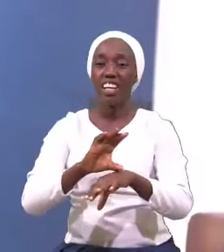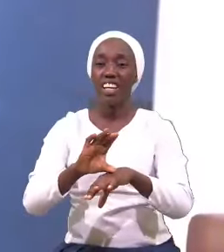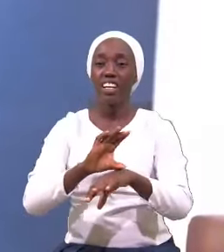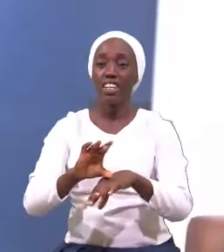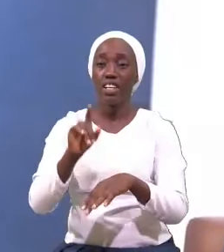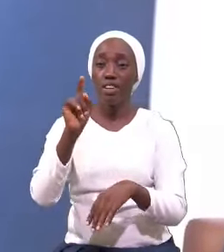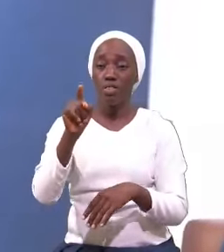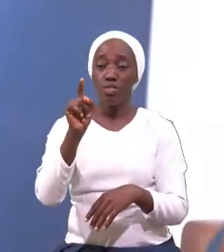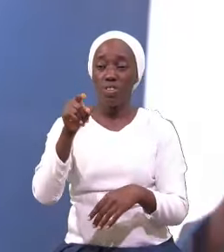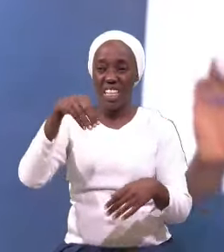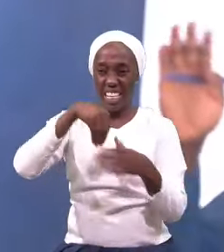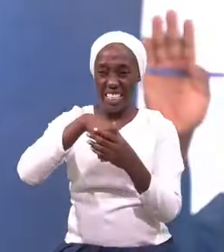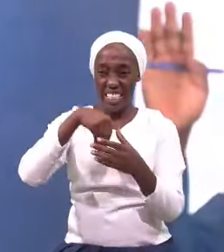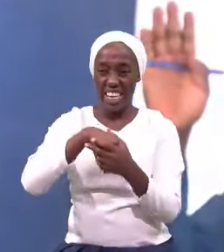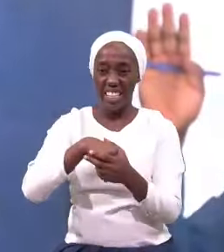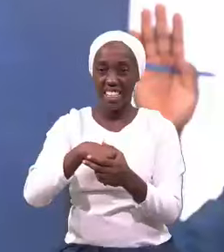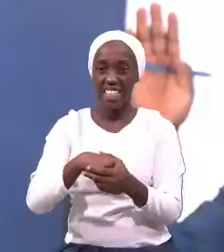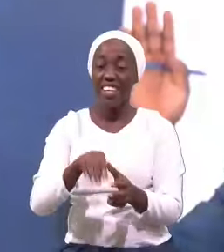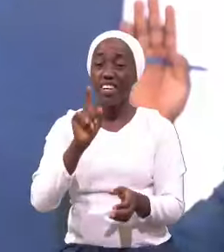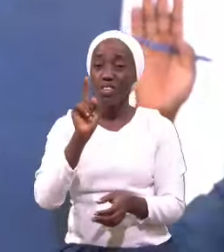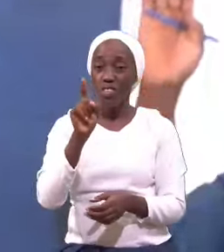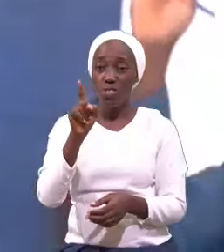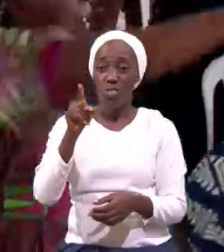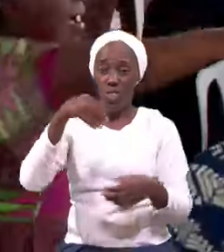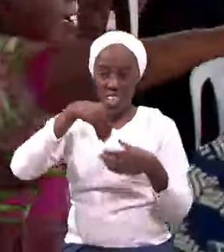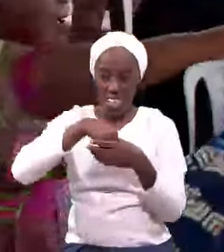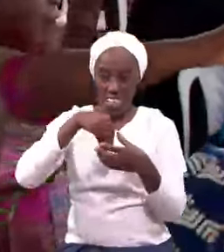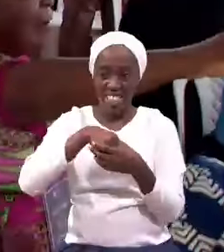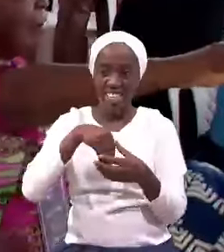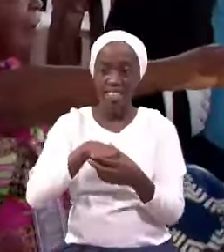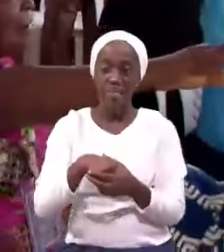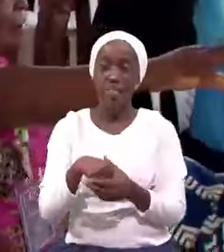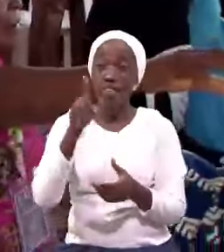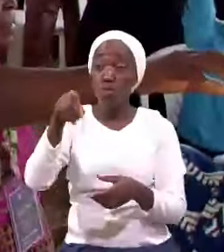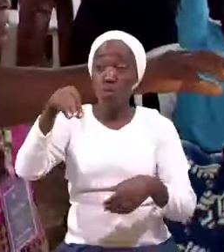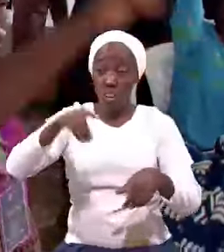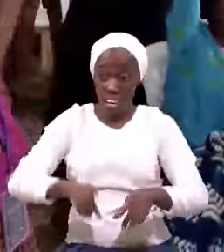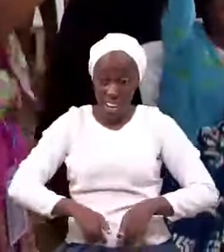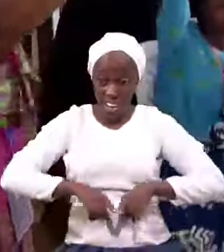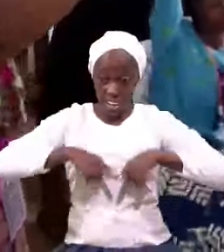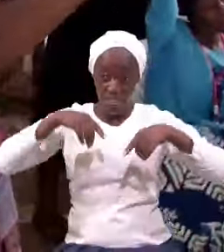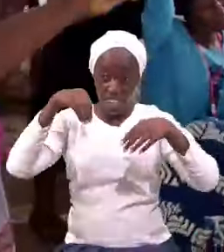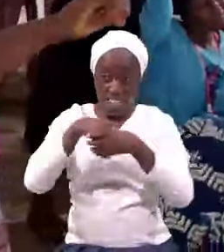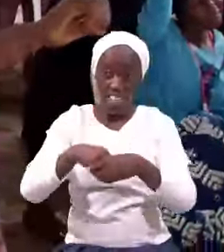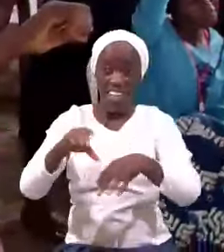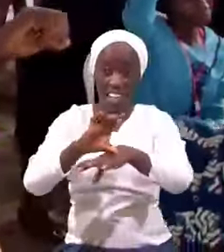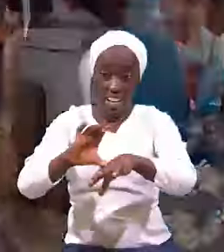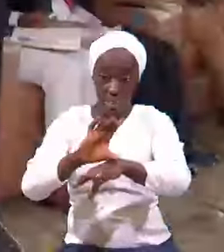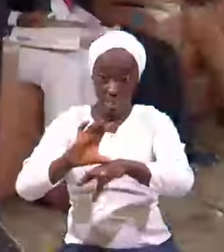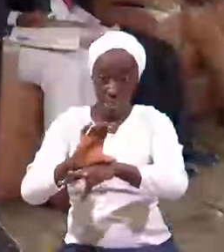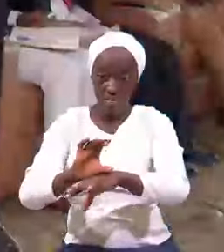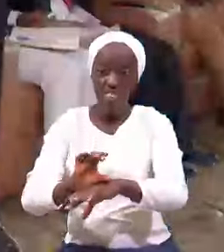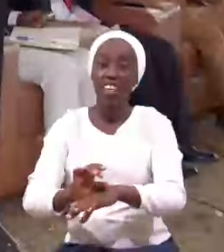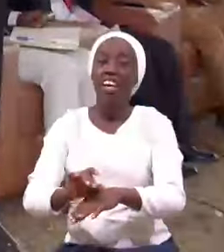You inside. You inside. Higher.